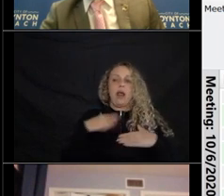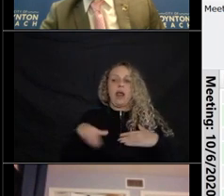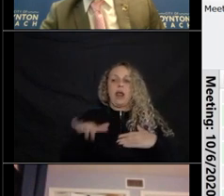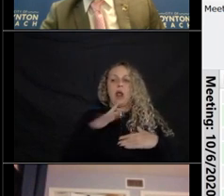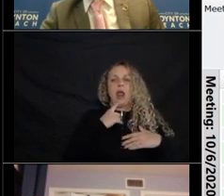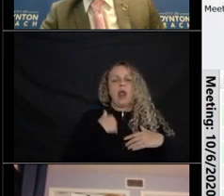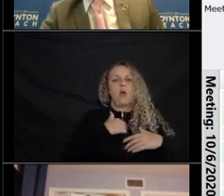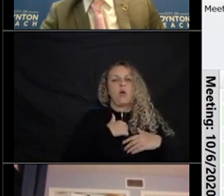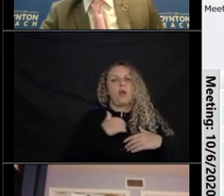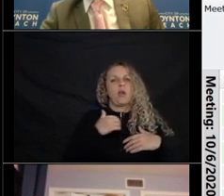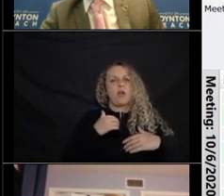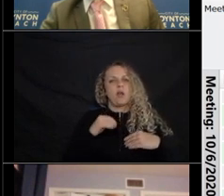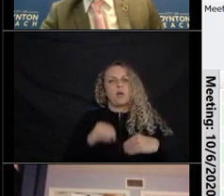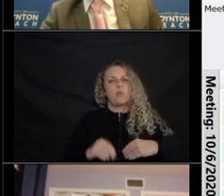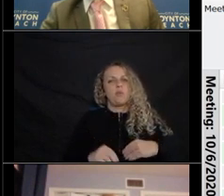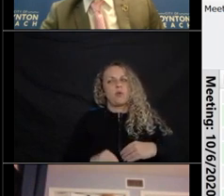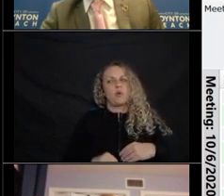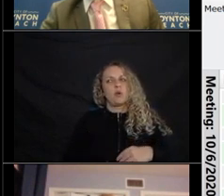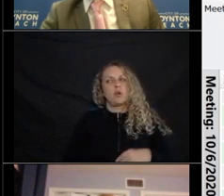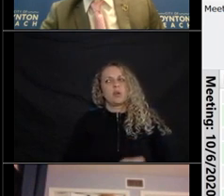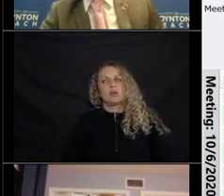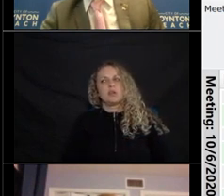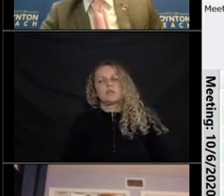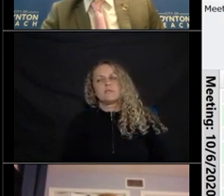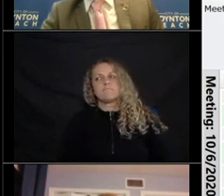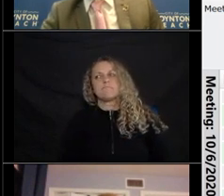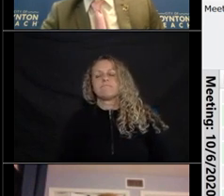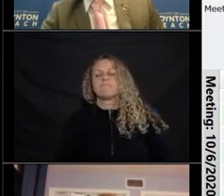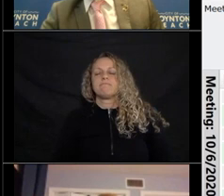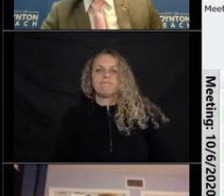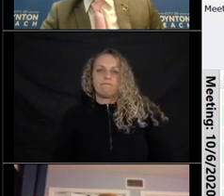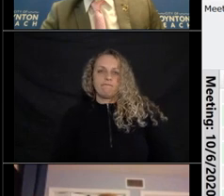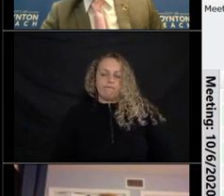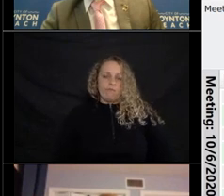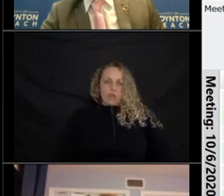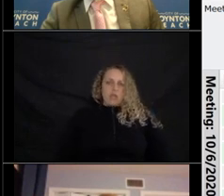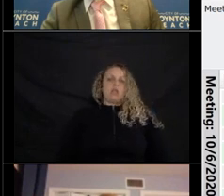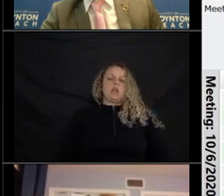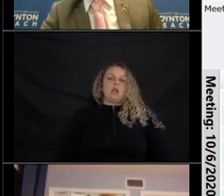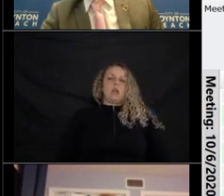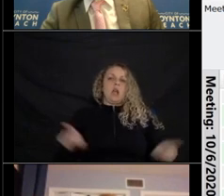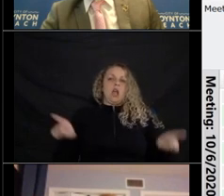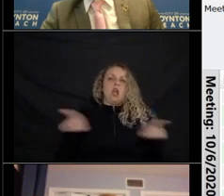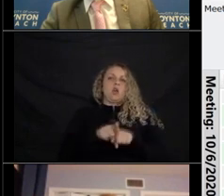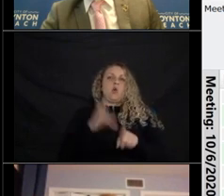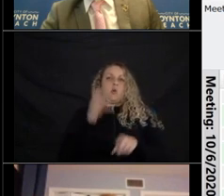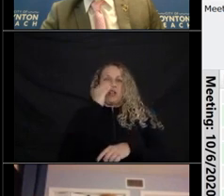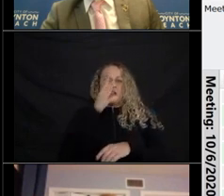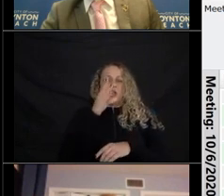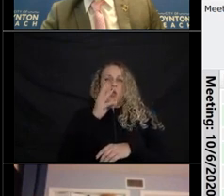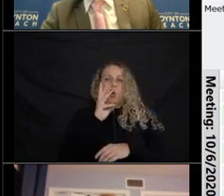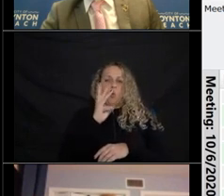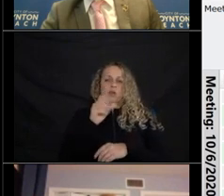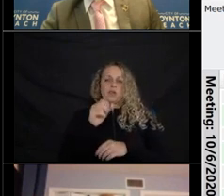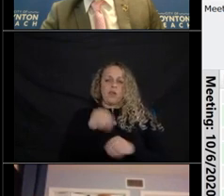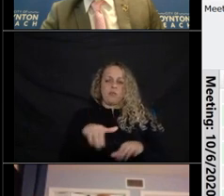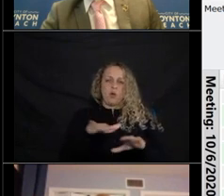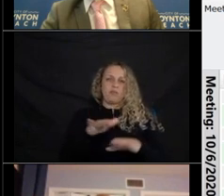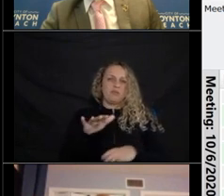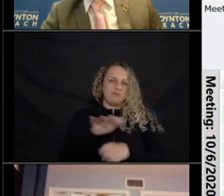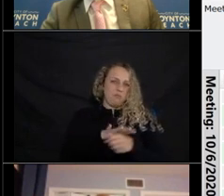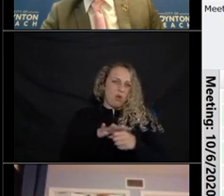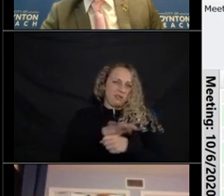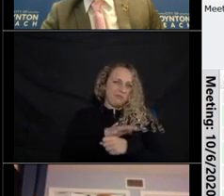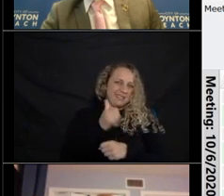we put in a lake. And I also wanted to let you know that to the west of that property, there's approximately 10